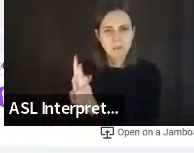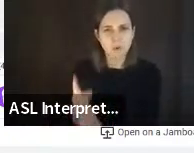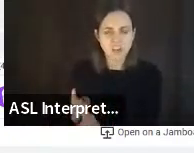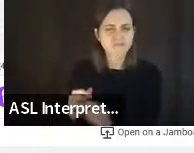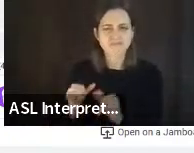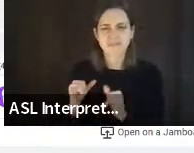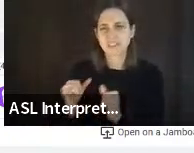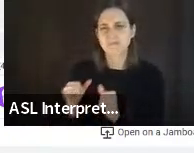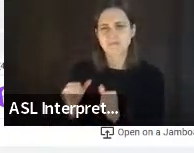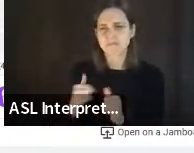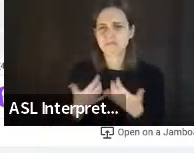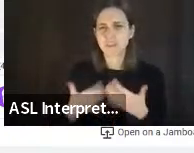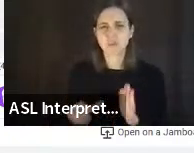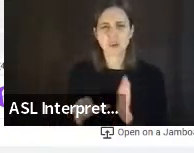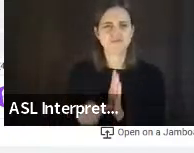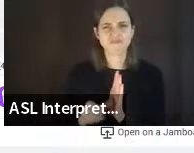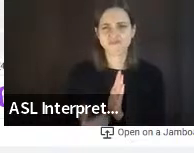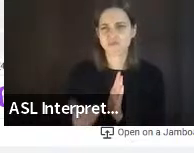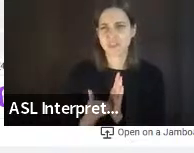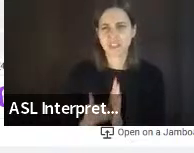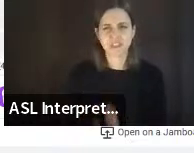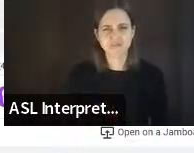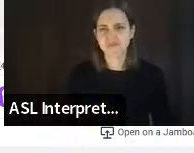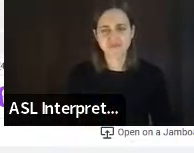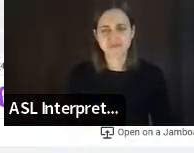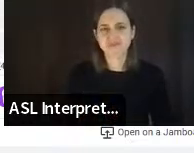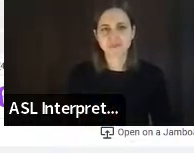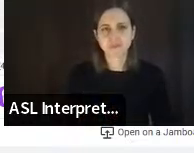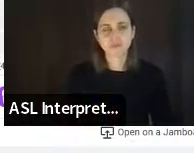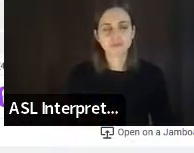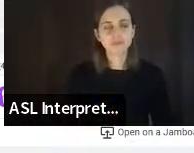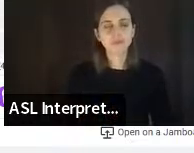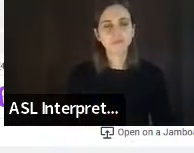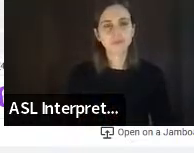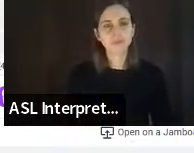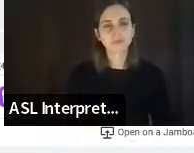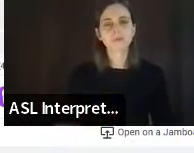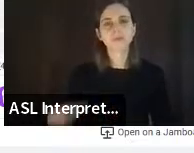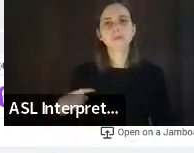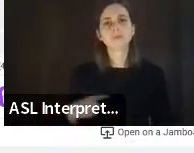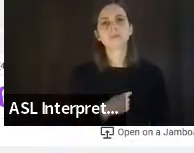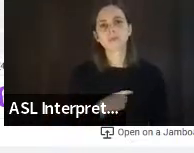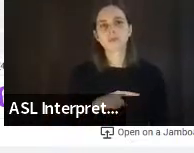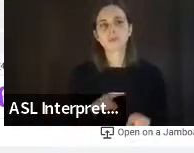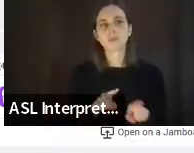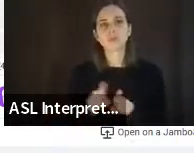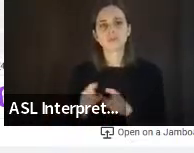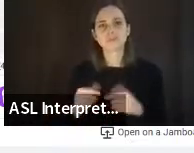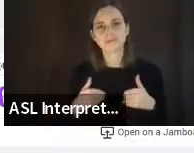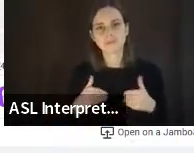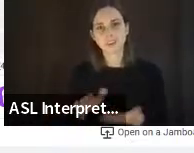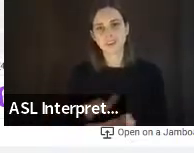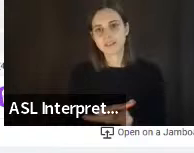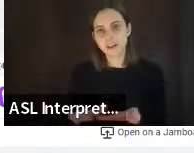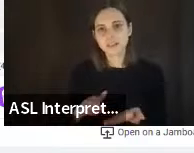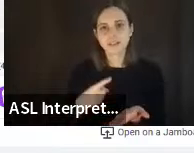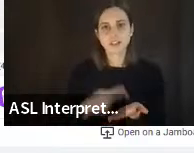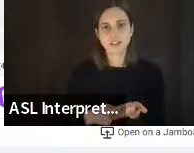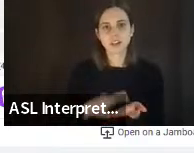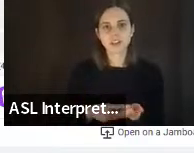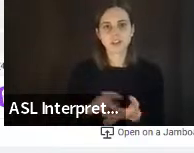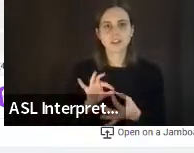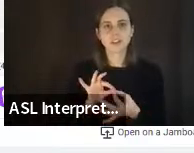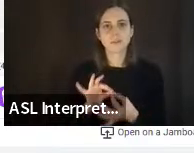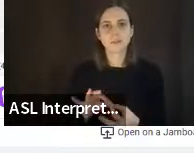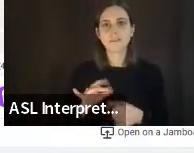them. We had nice discussion about availability of park and rides. And